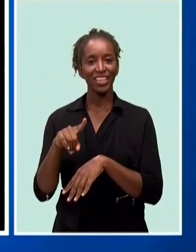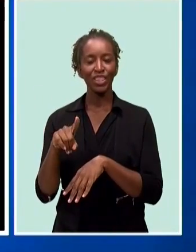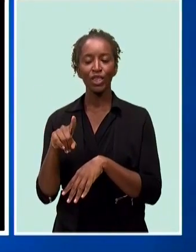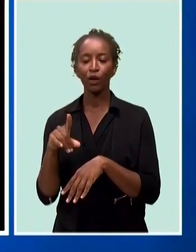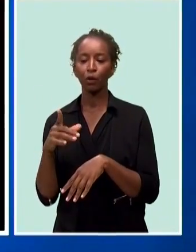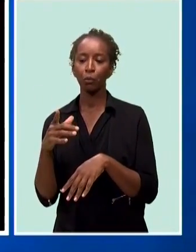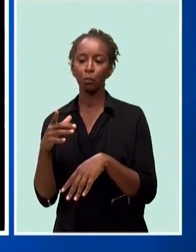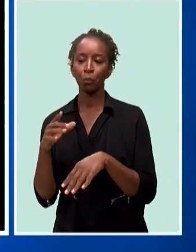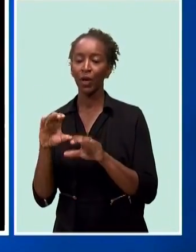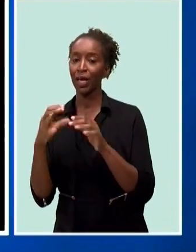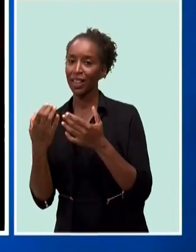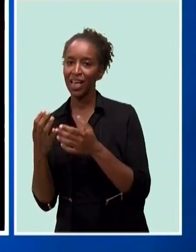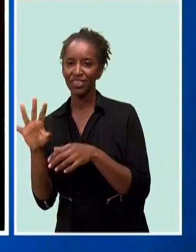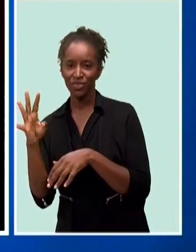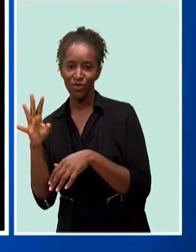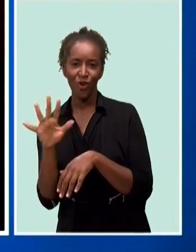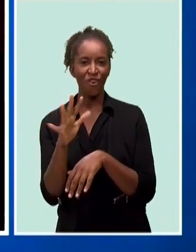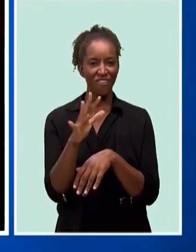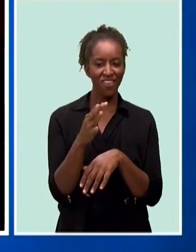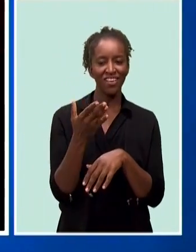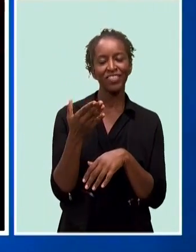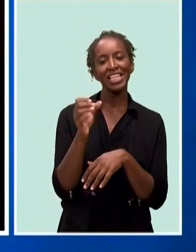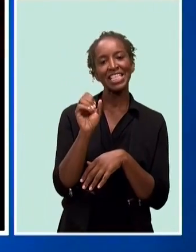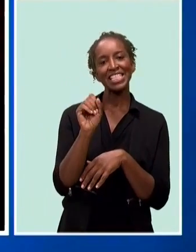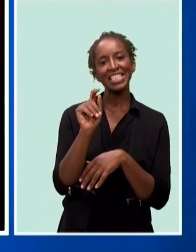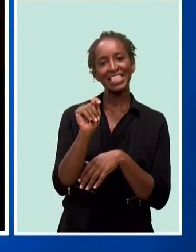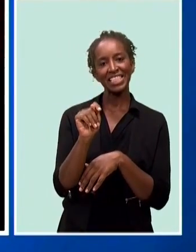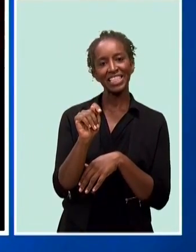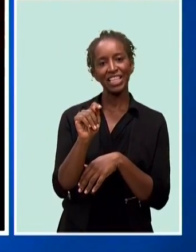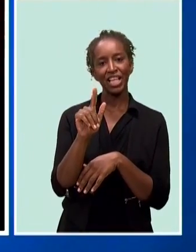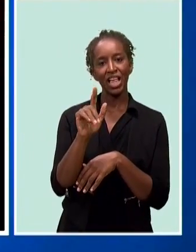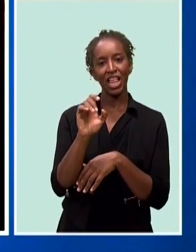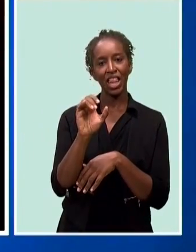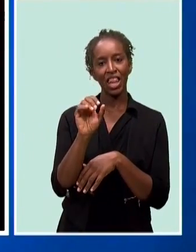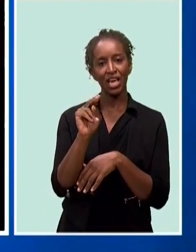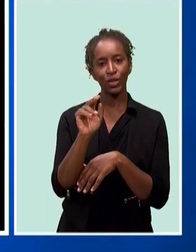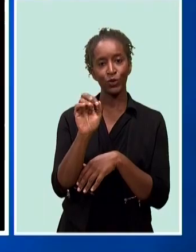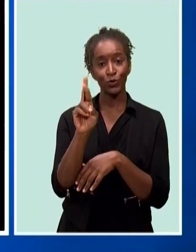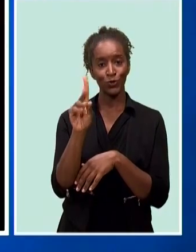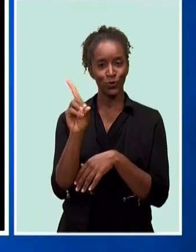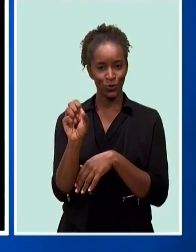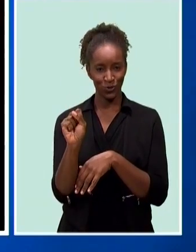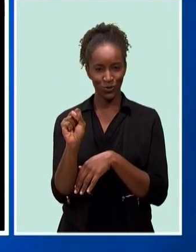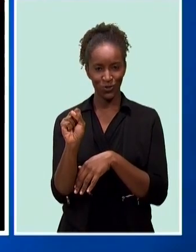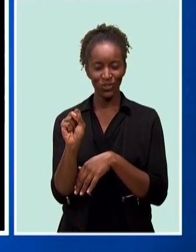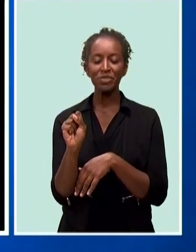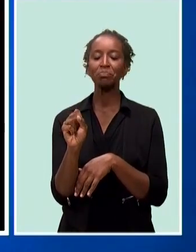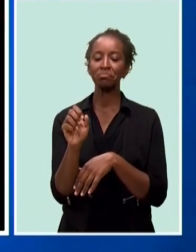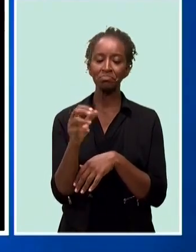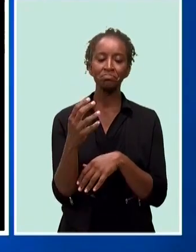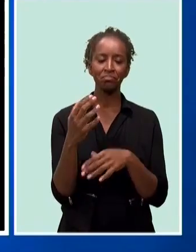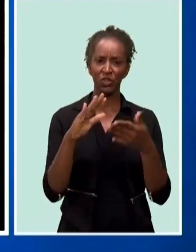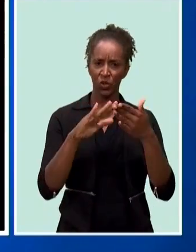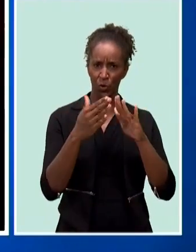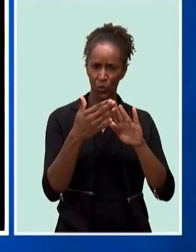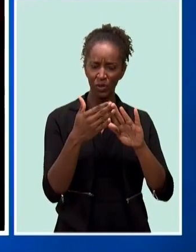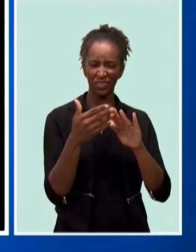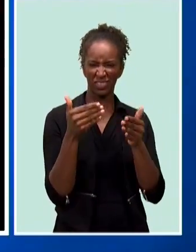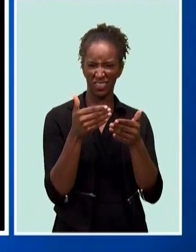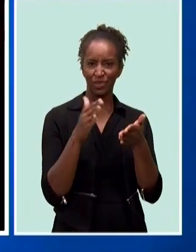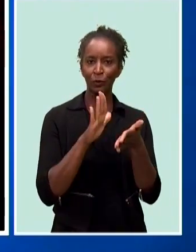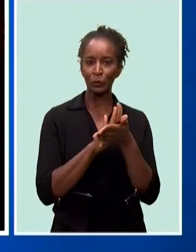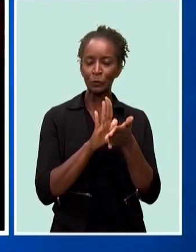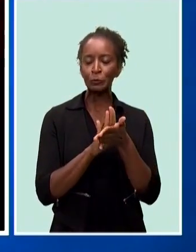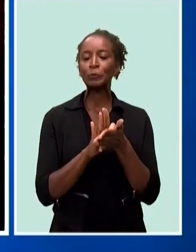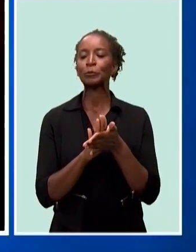the St. Leonard's Boys School took to the streets of the surrounding community. Their aim was to encourage people to drink more water